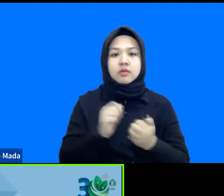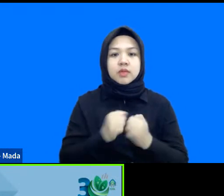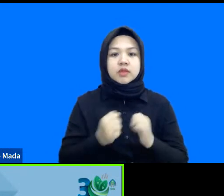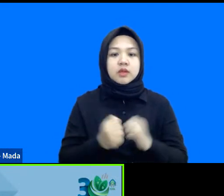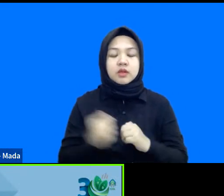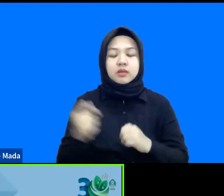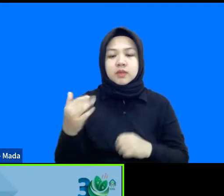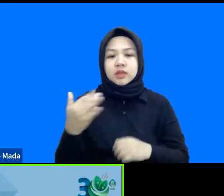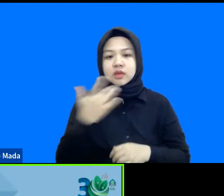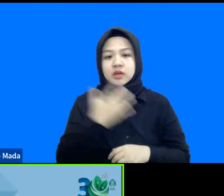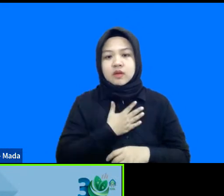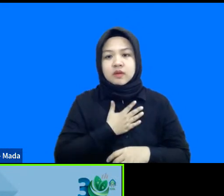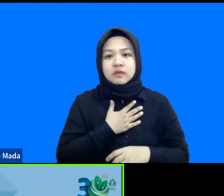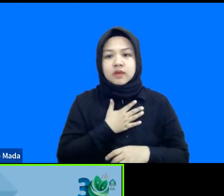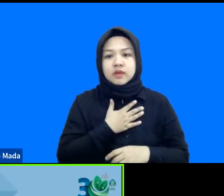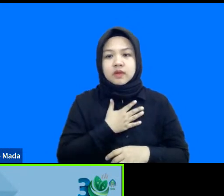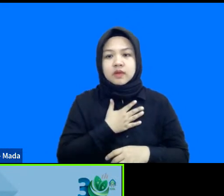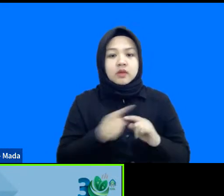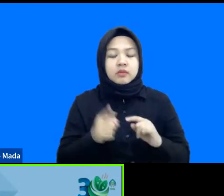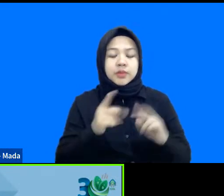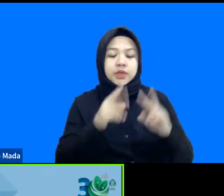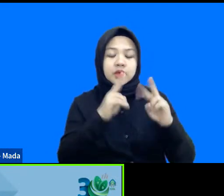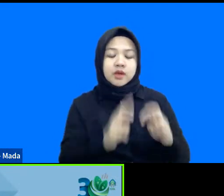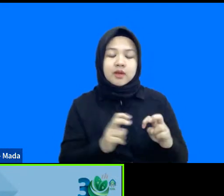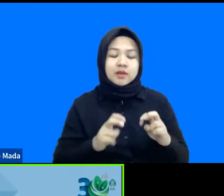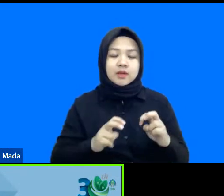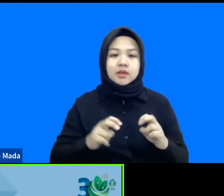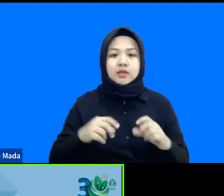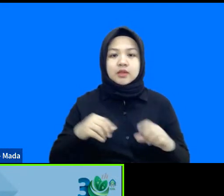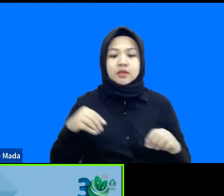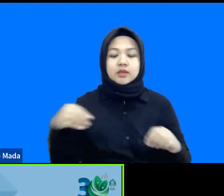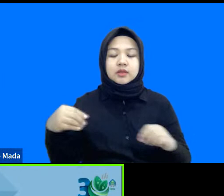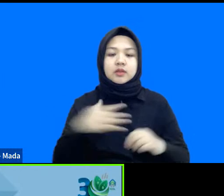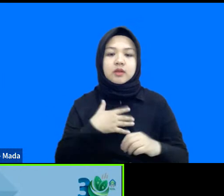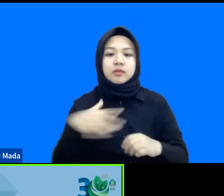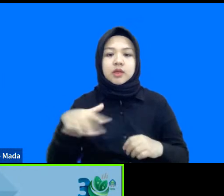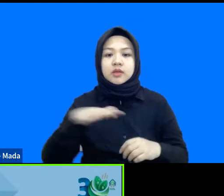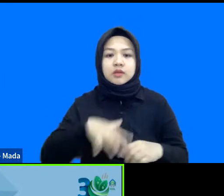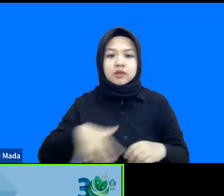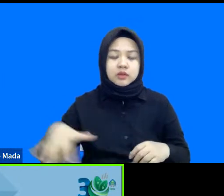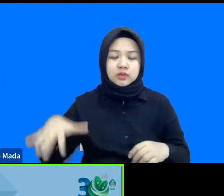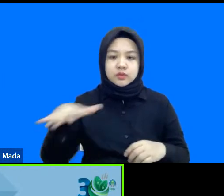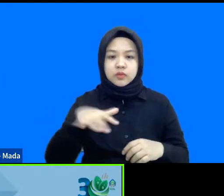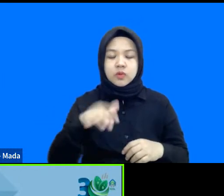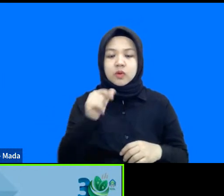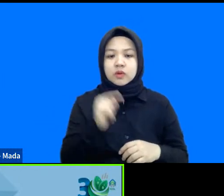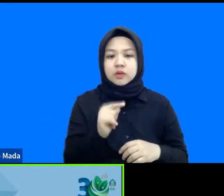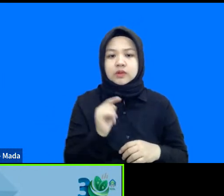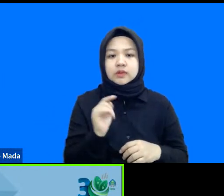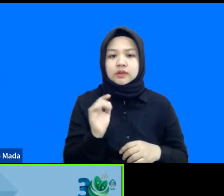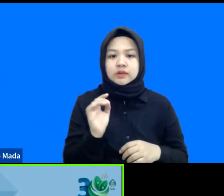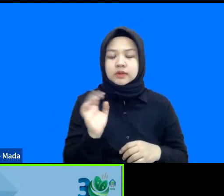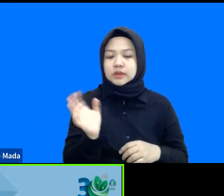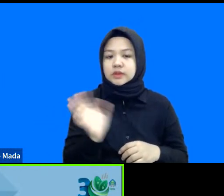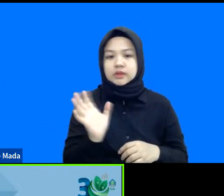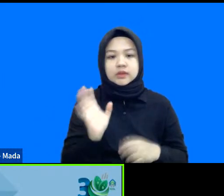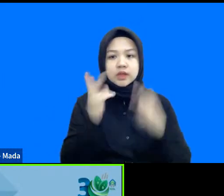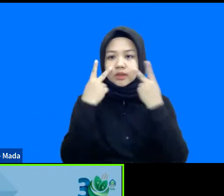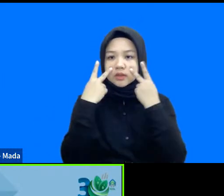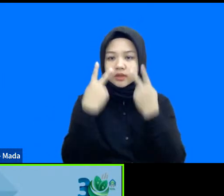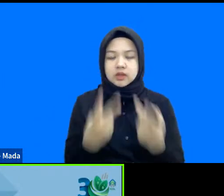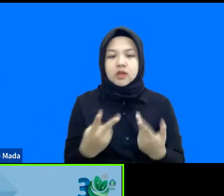that data somehow not been assessed and not been